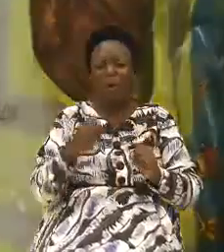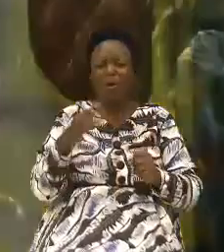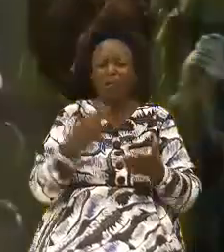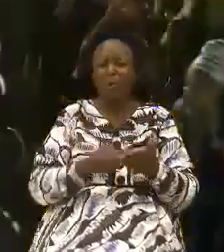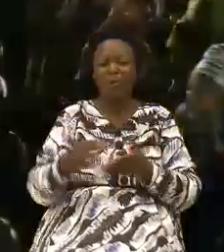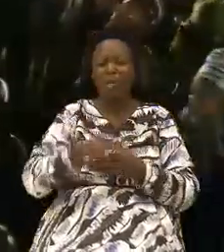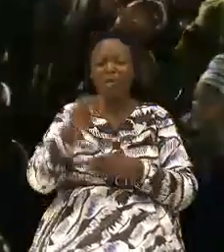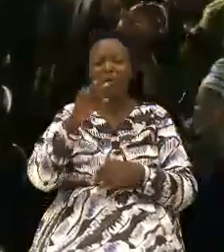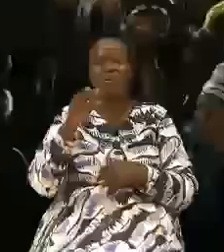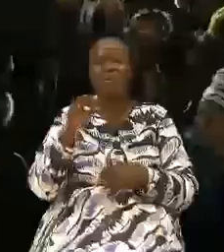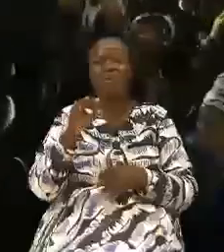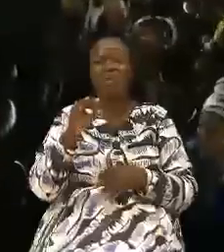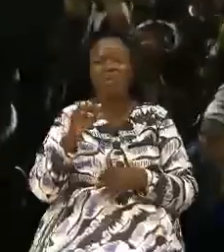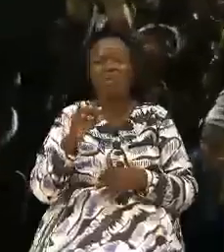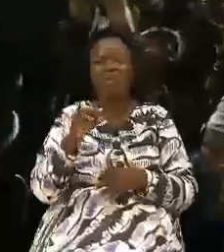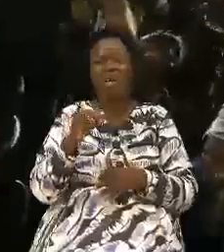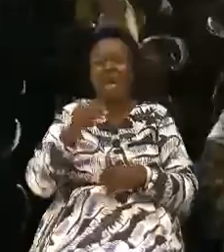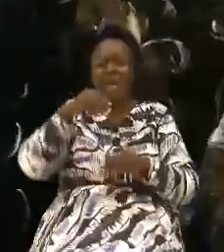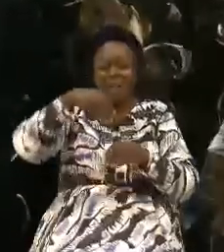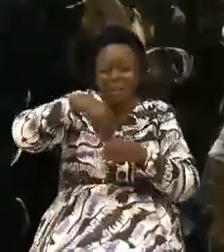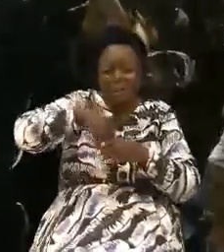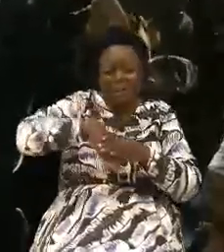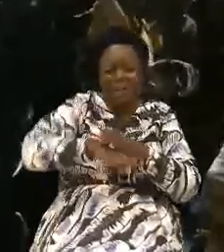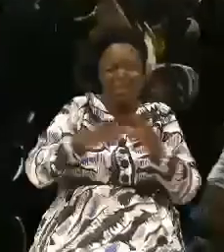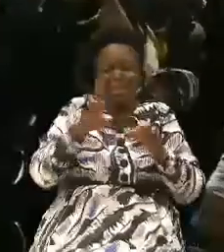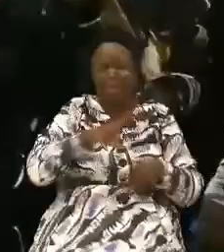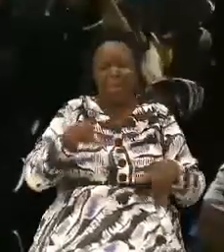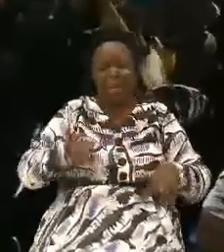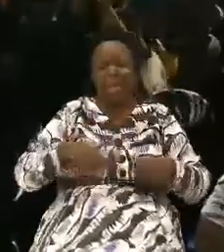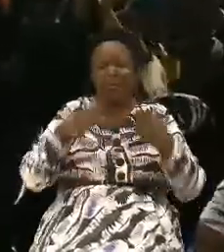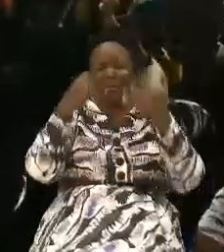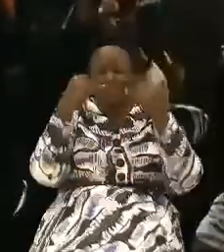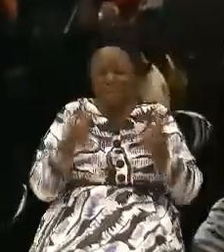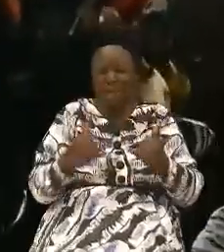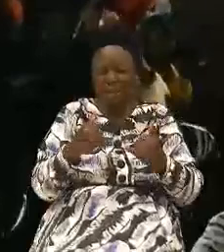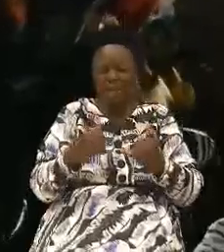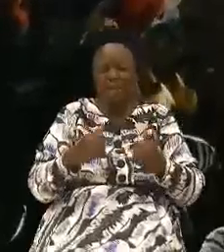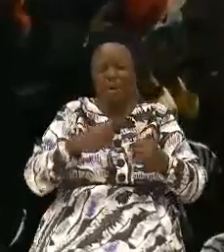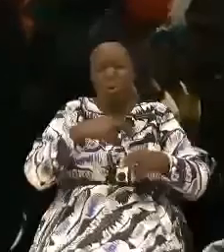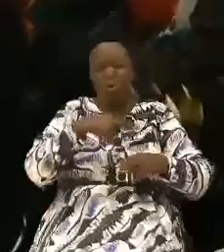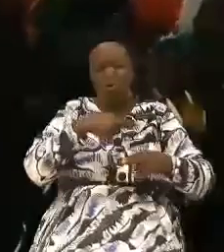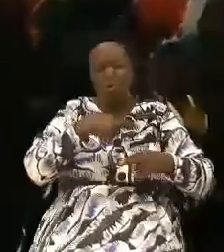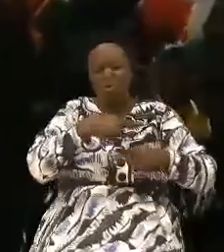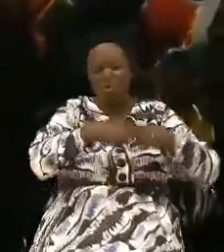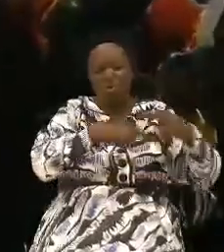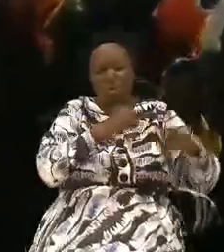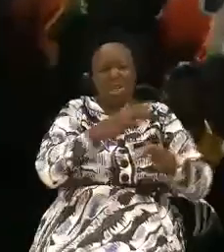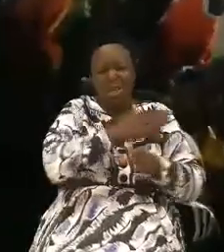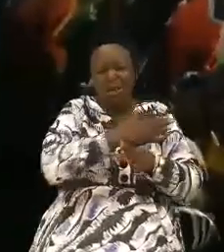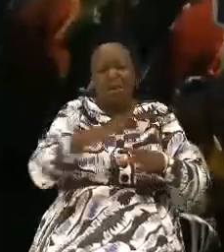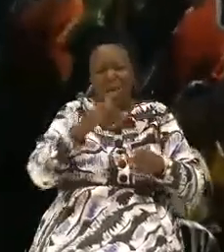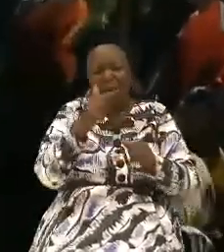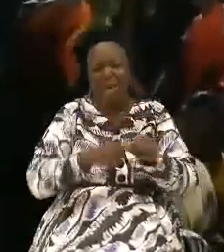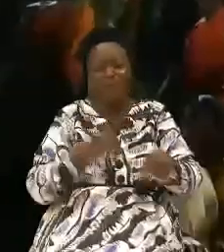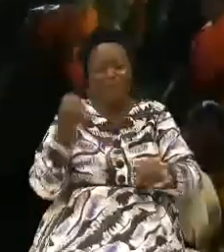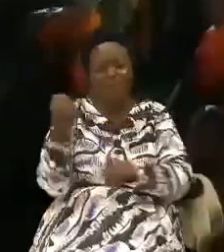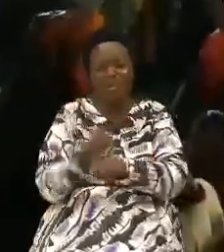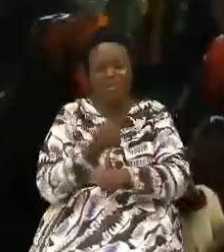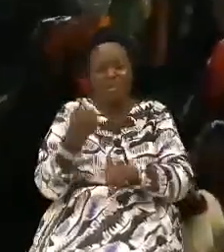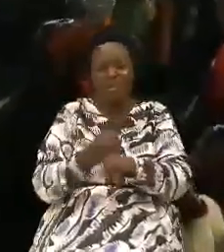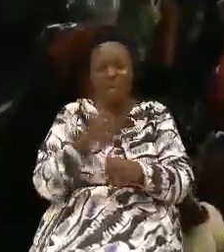Ghost penetrating their lives now. Rolling away every stone, every problem,